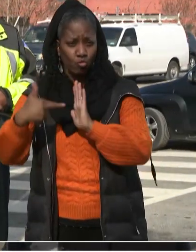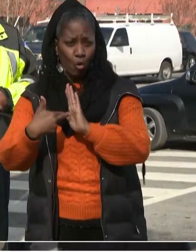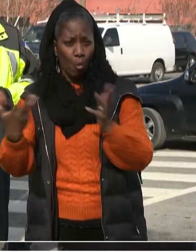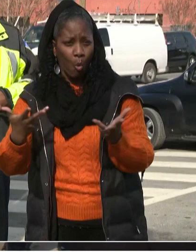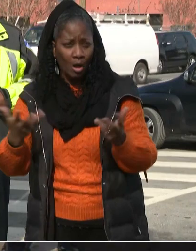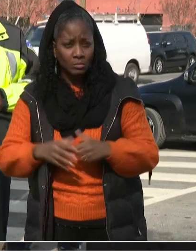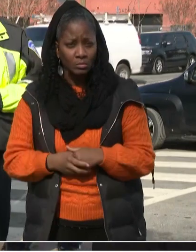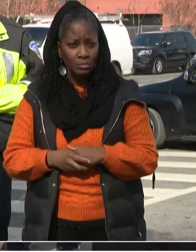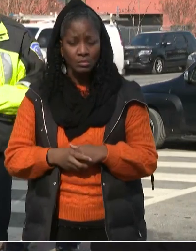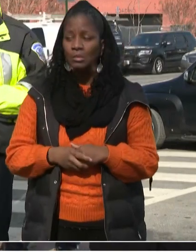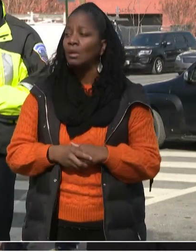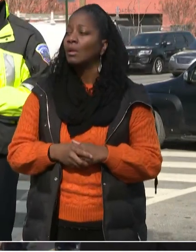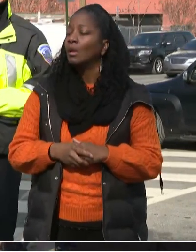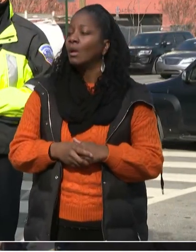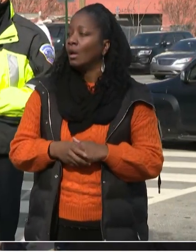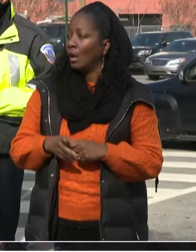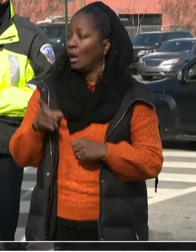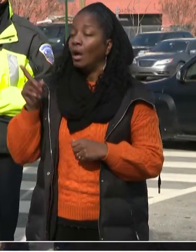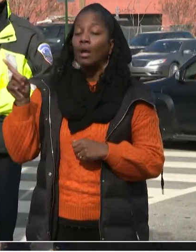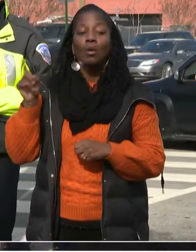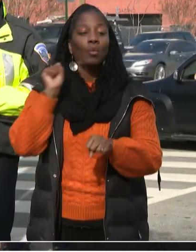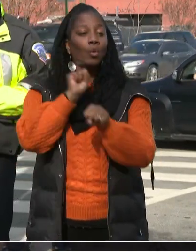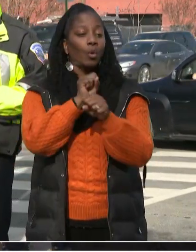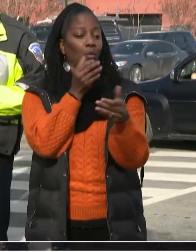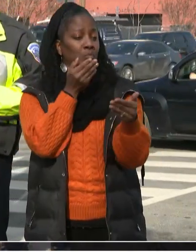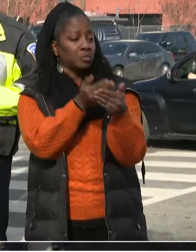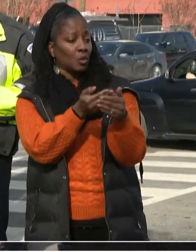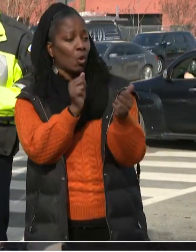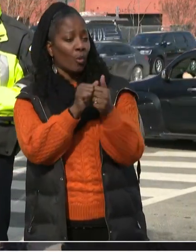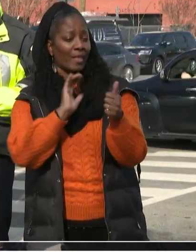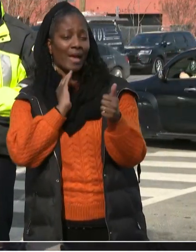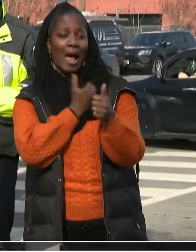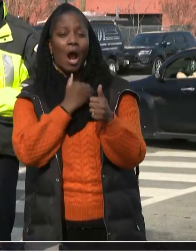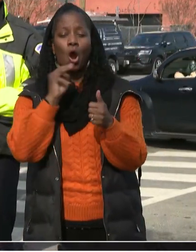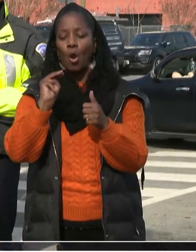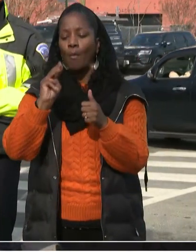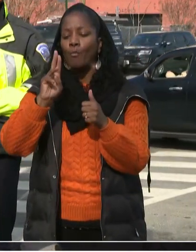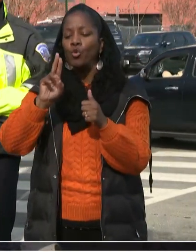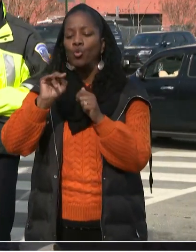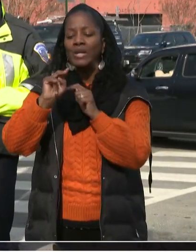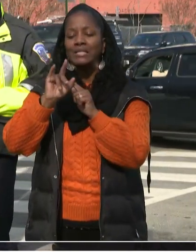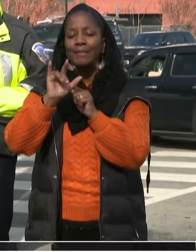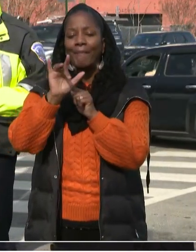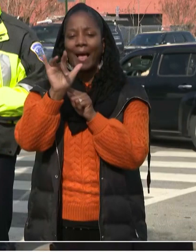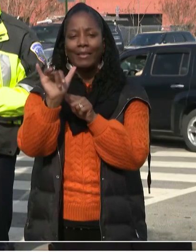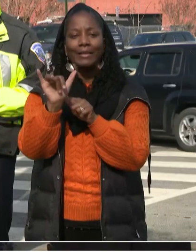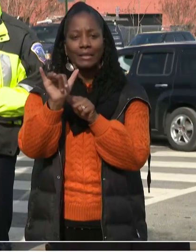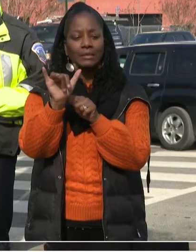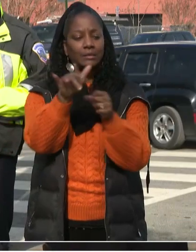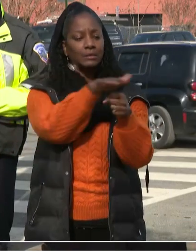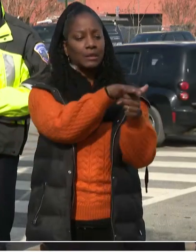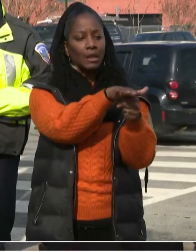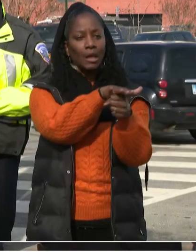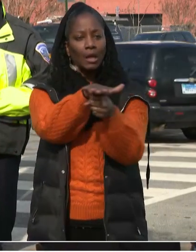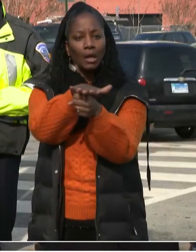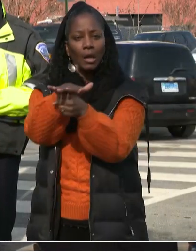Well, let me say we work really closely with our municipality chiefs, and we have been for many years or decades. What